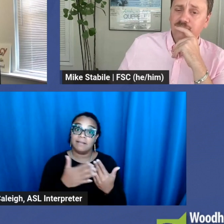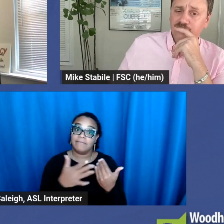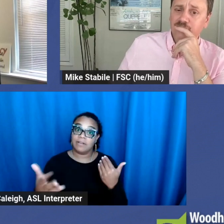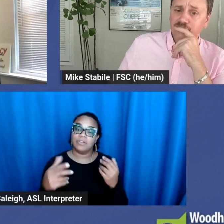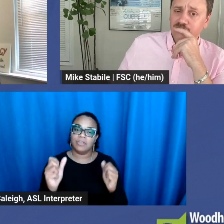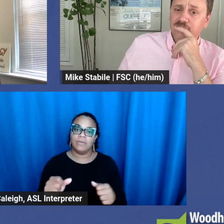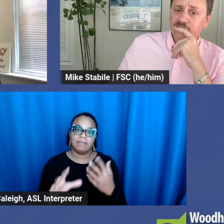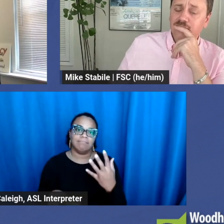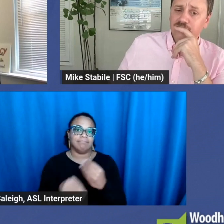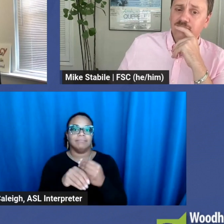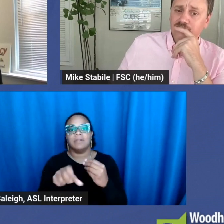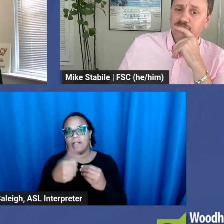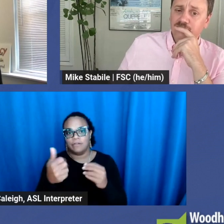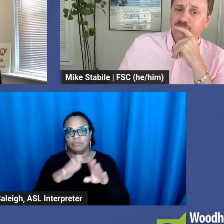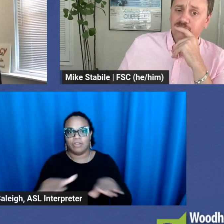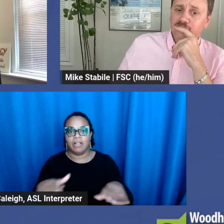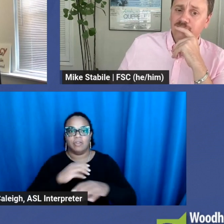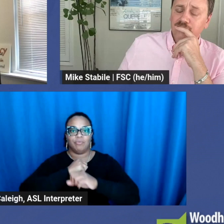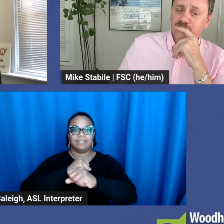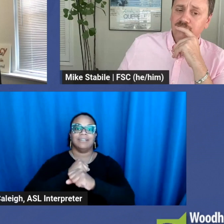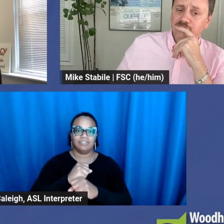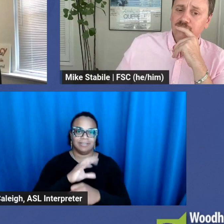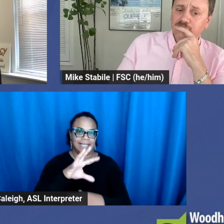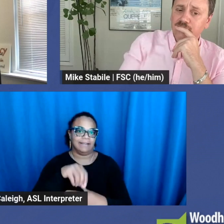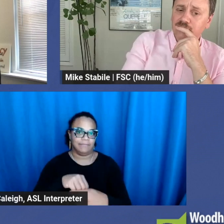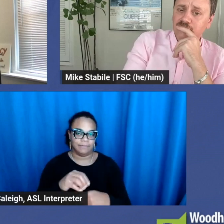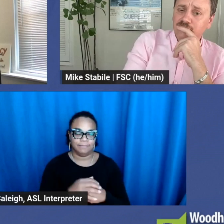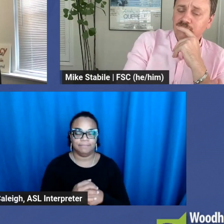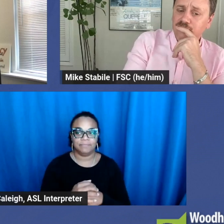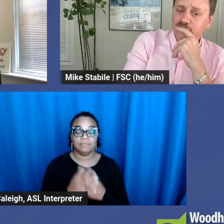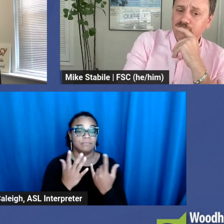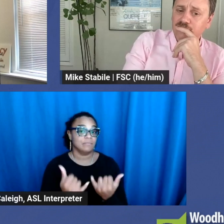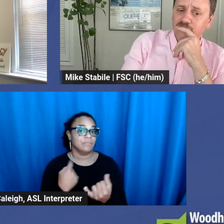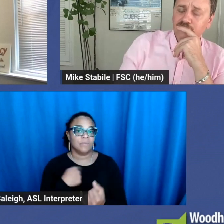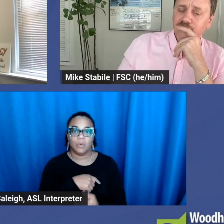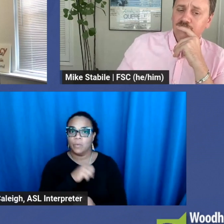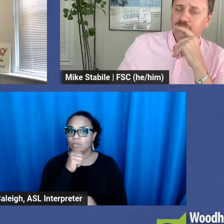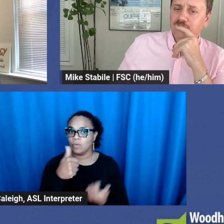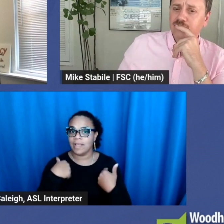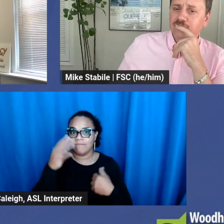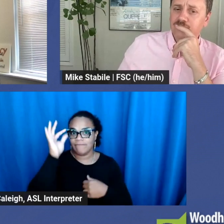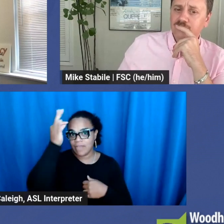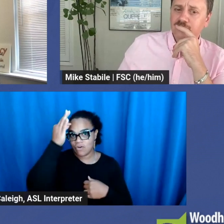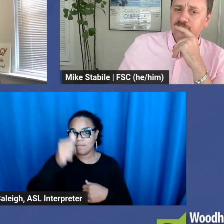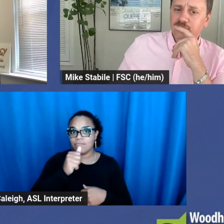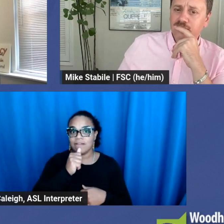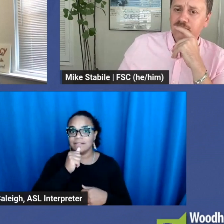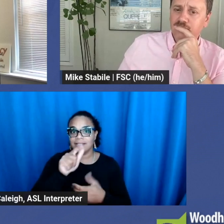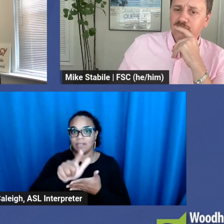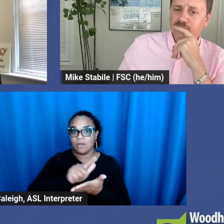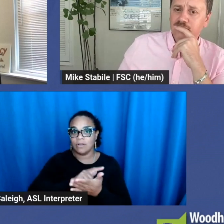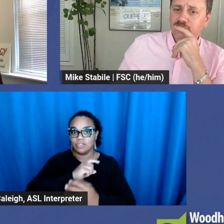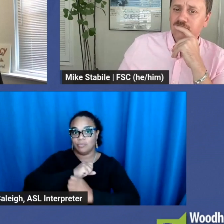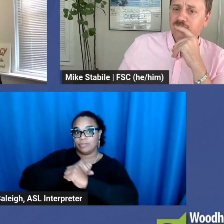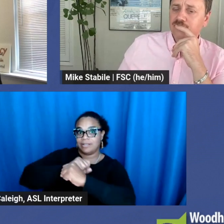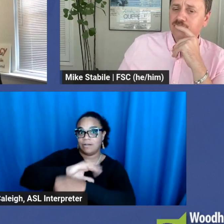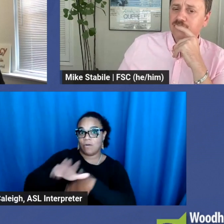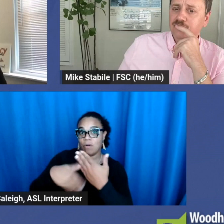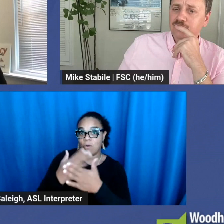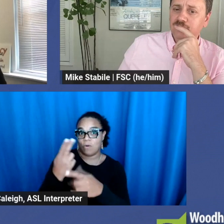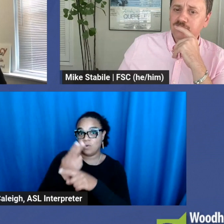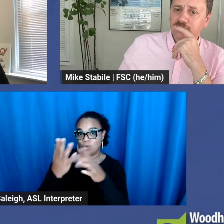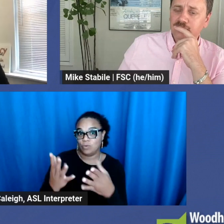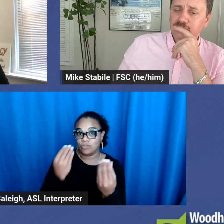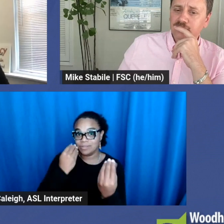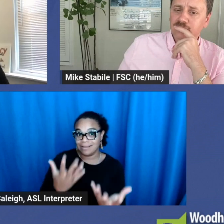child protective things on top of that. Right now, because we don't have a federal privacy law that affects all users' data, when you see something